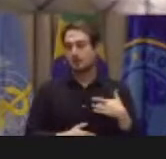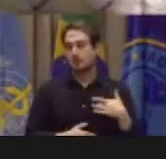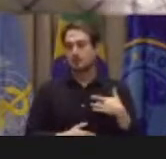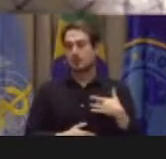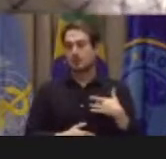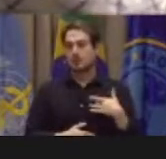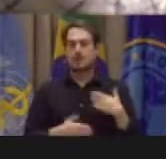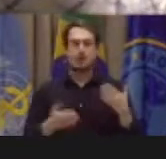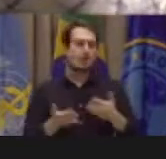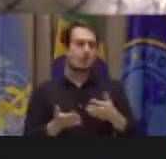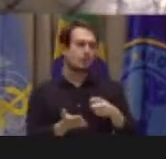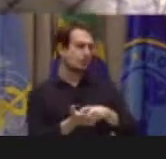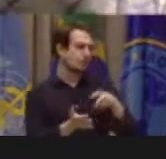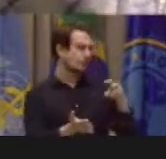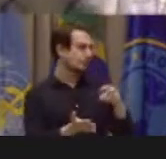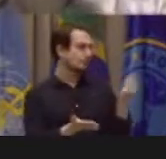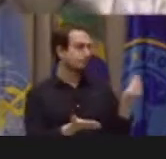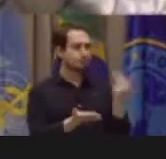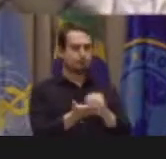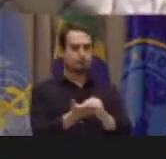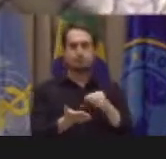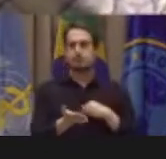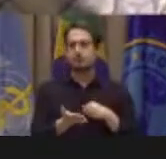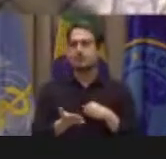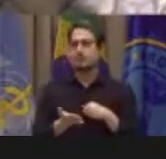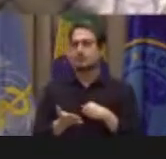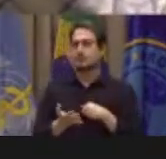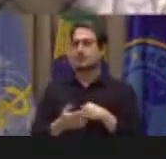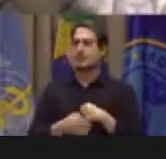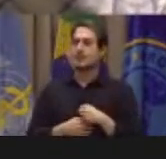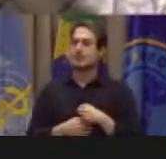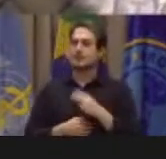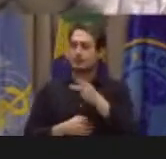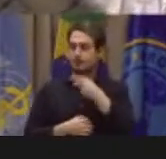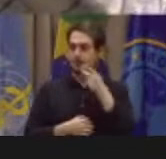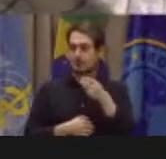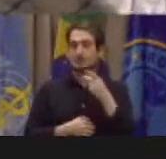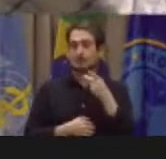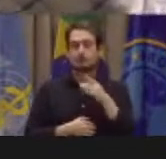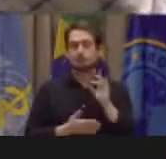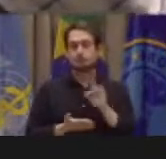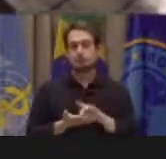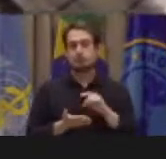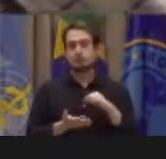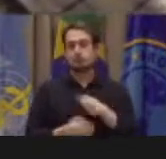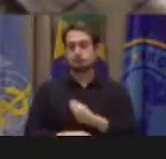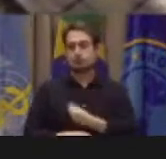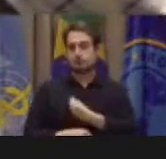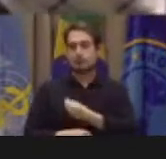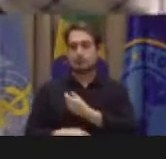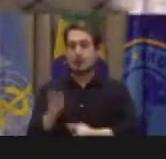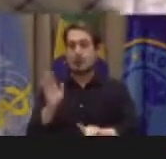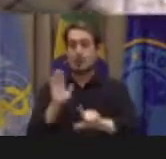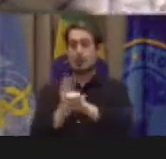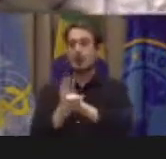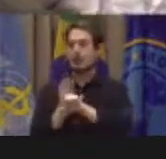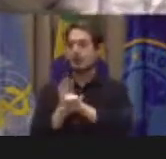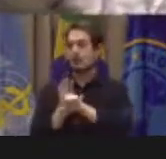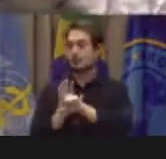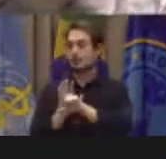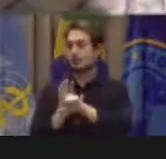the area of health. So a colleague from Ribeirão mentioned today that maybe there should be a